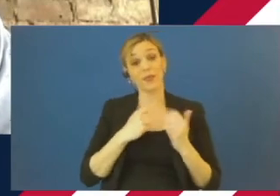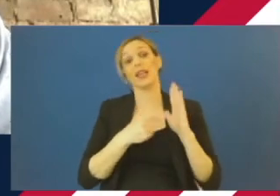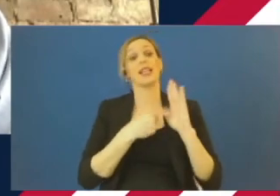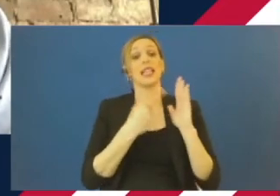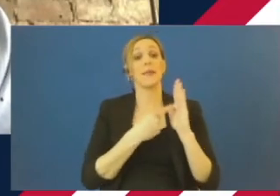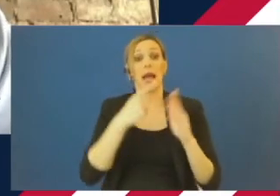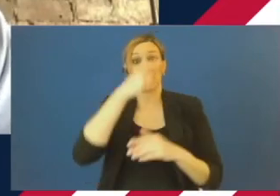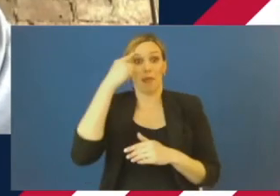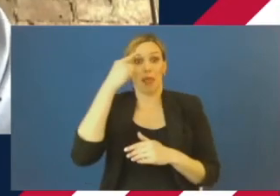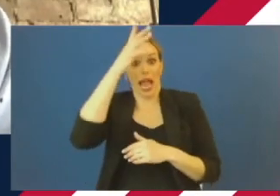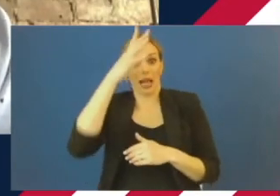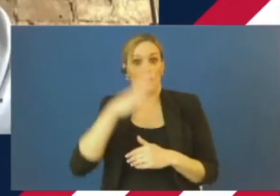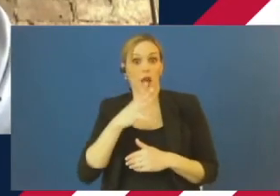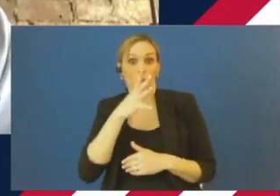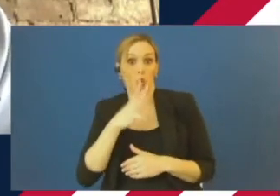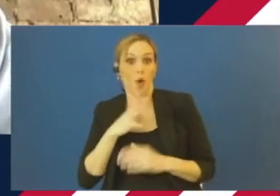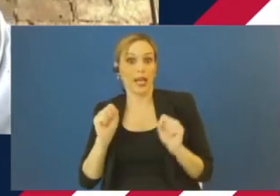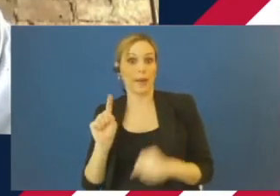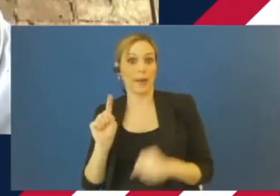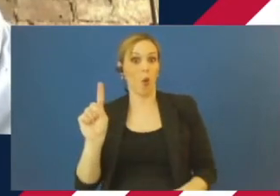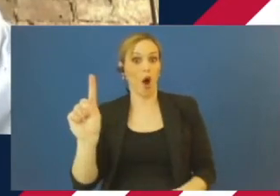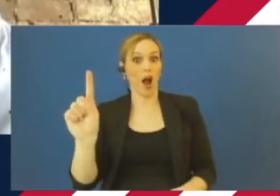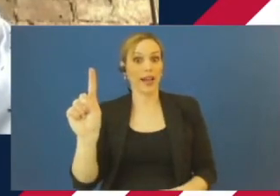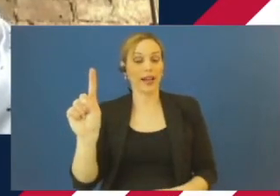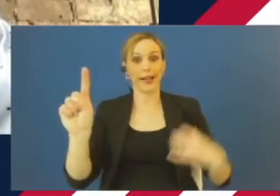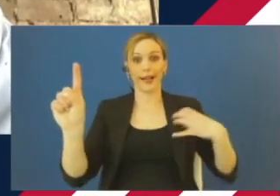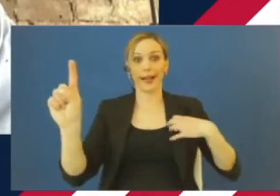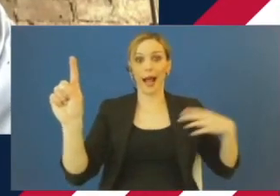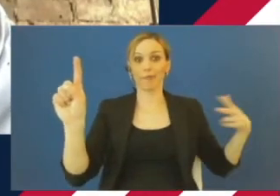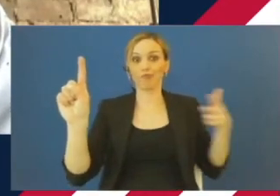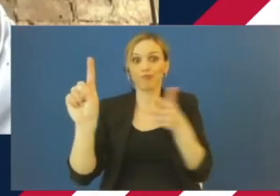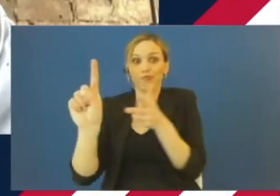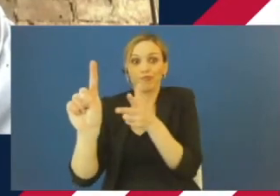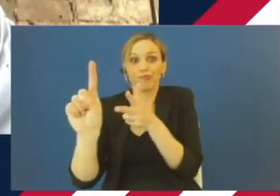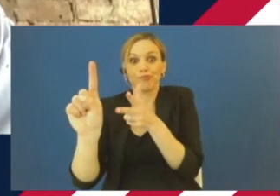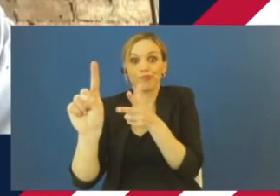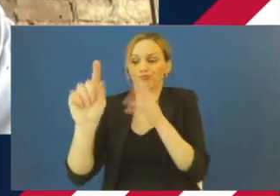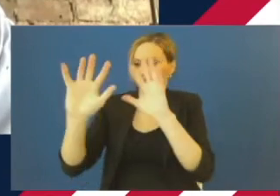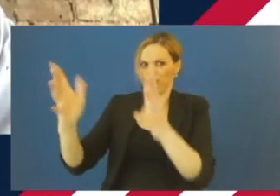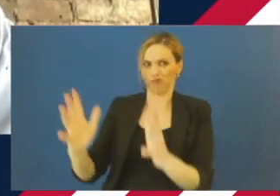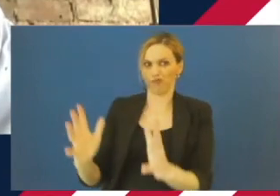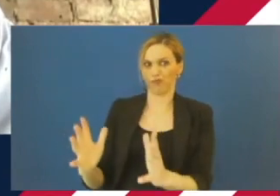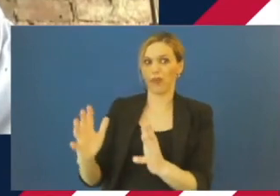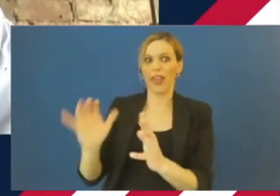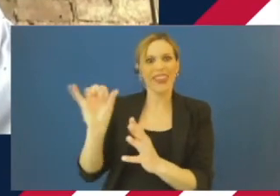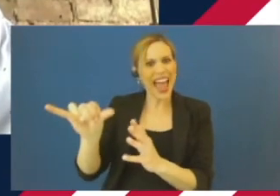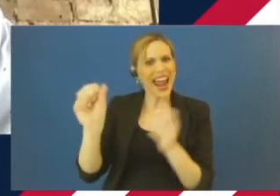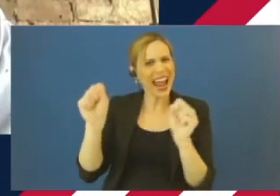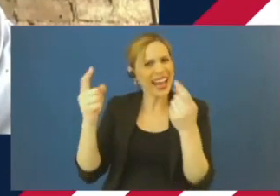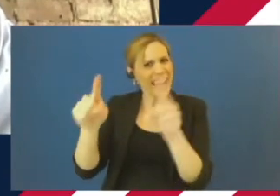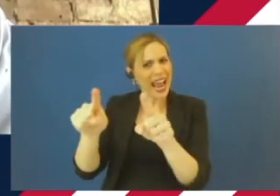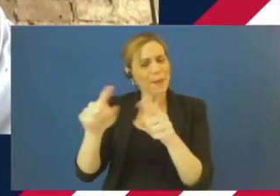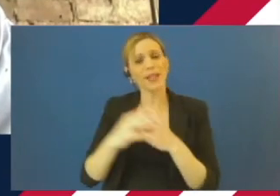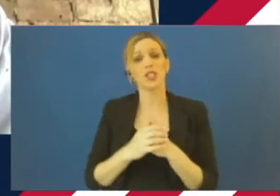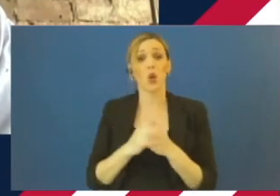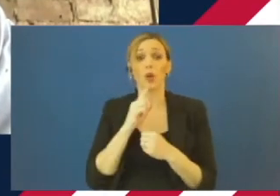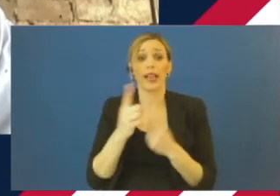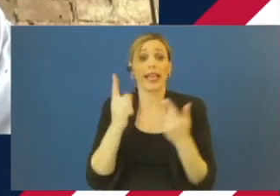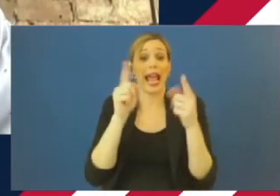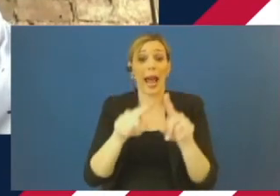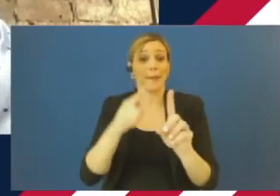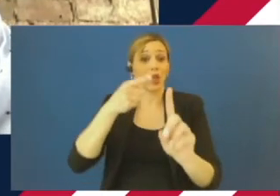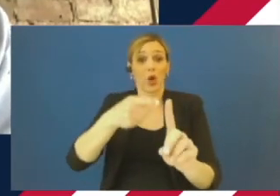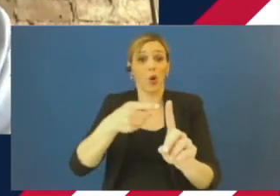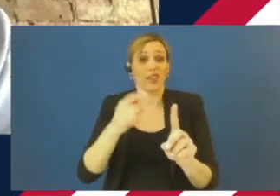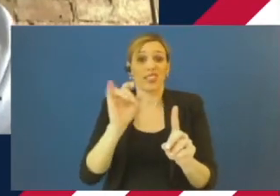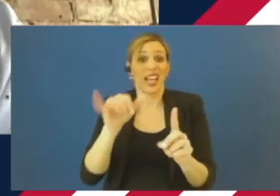the time, and that's really, you know, that erodes the trust and the relationship between the community and the people, the officers who are supposed